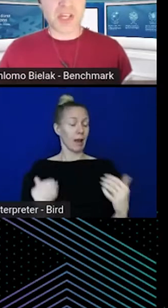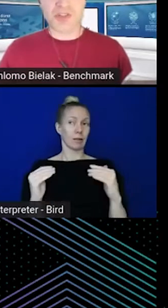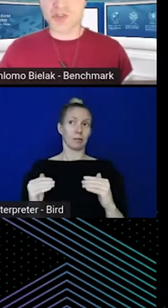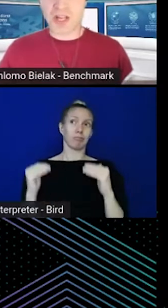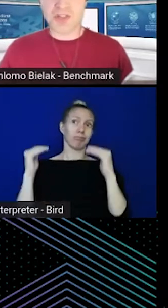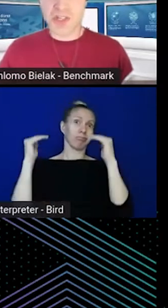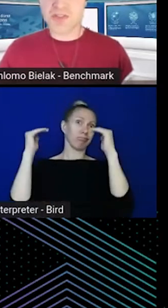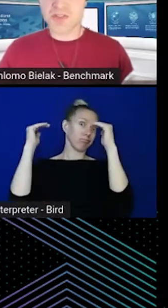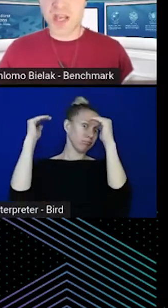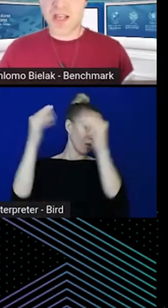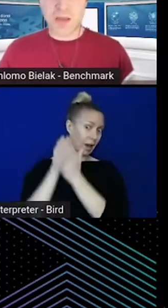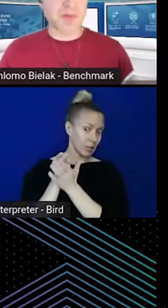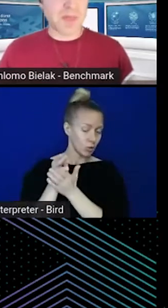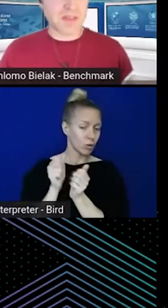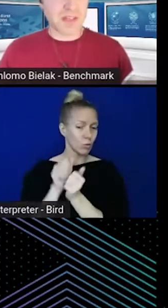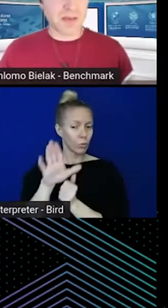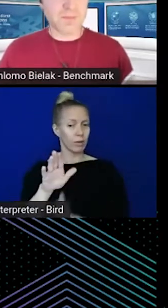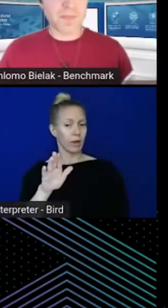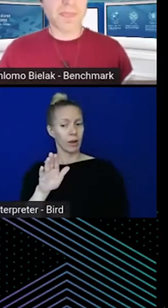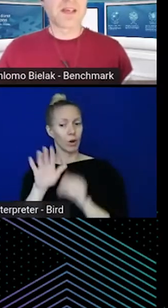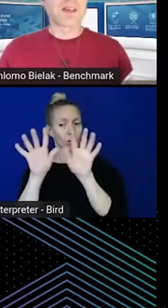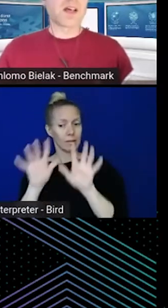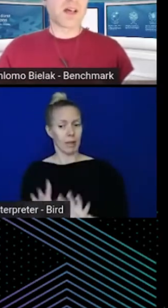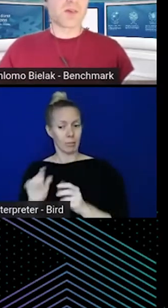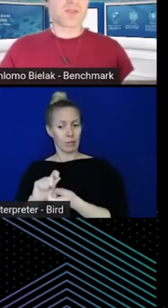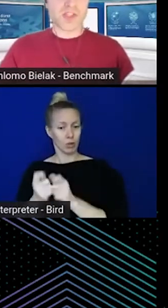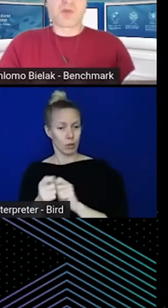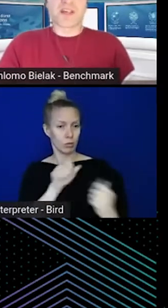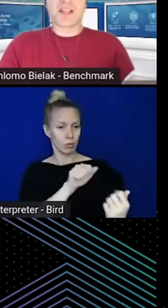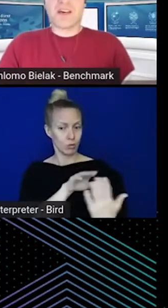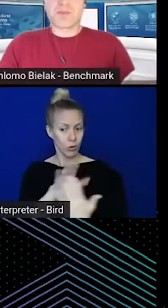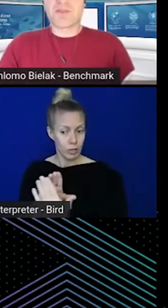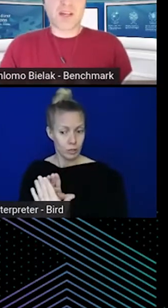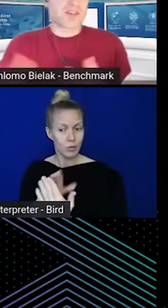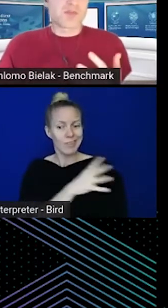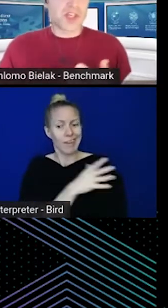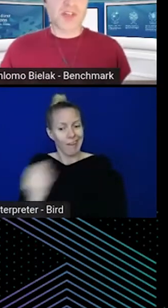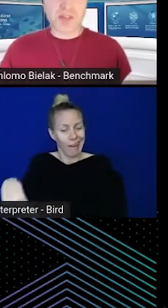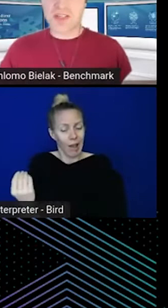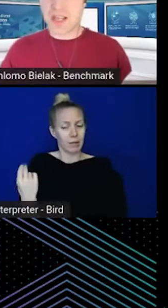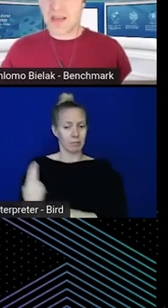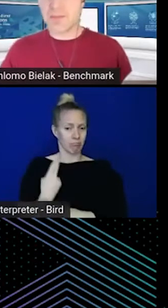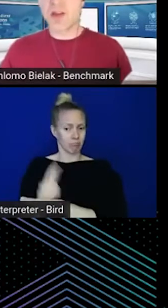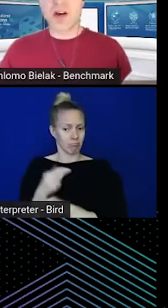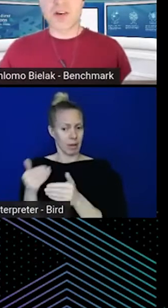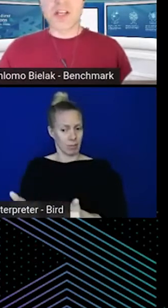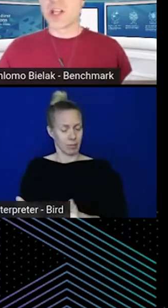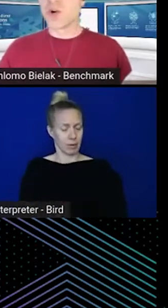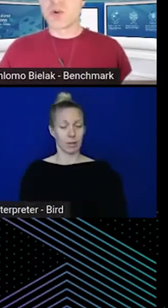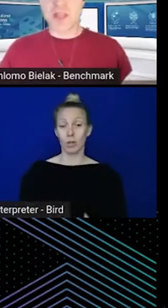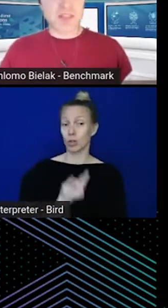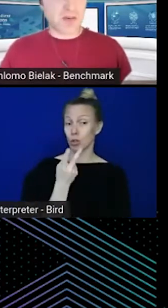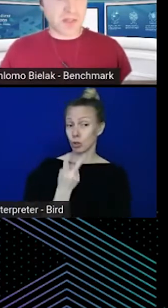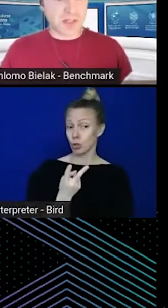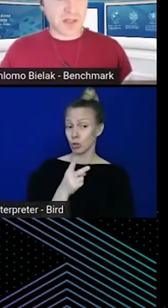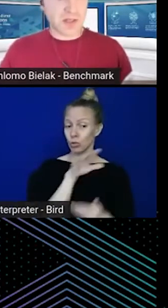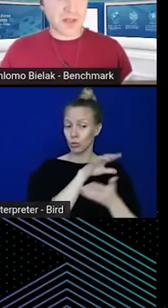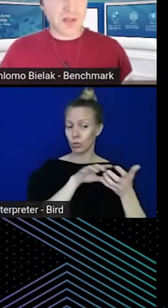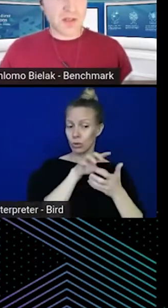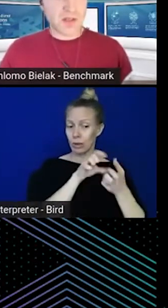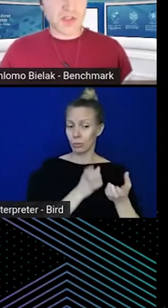climate change strategies and implementing them. Two of the cloud providers, which I don't need to name, are in low